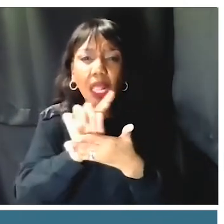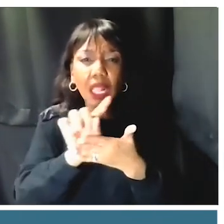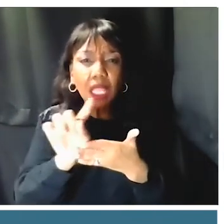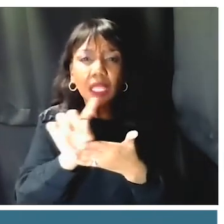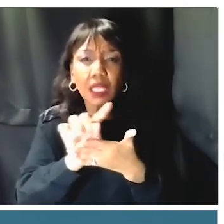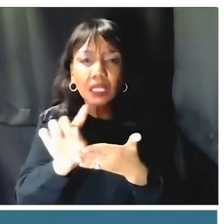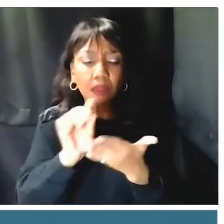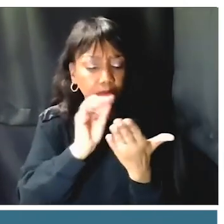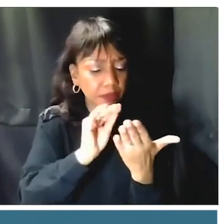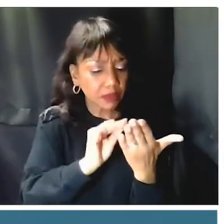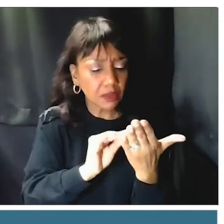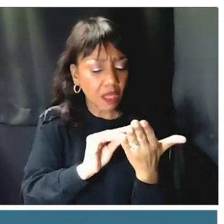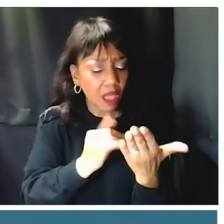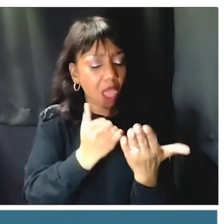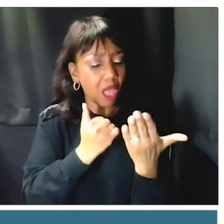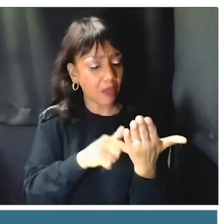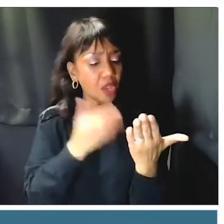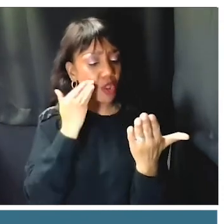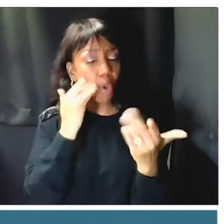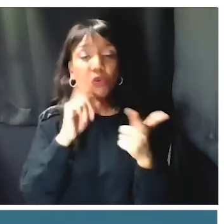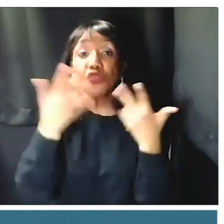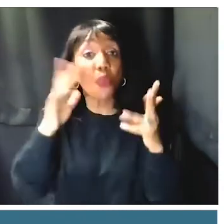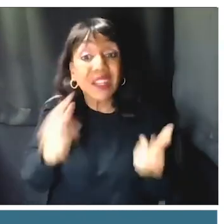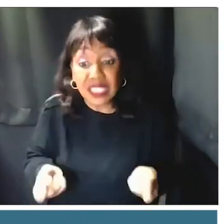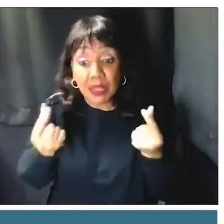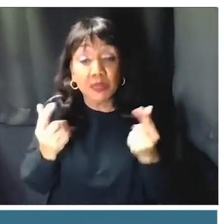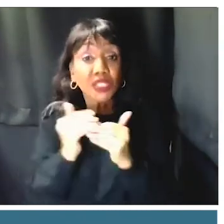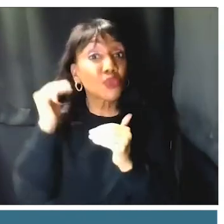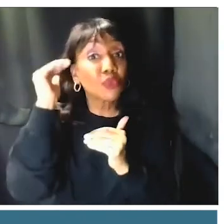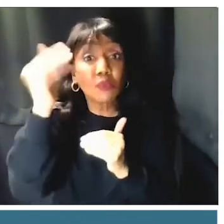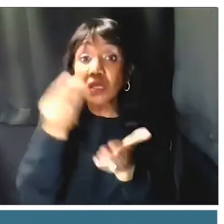weekly basis. This will prevent you from overspending.